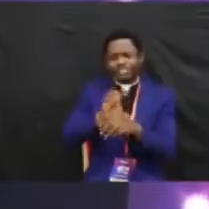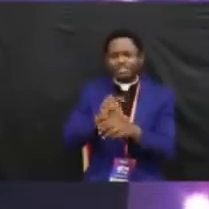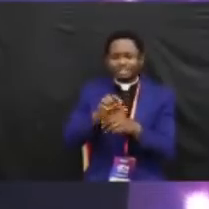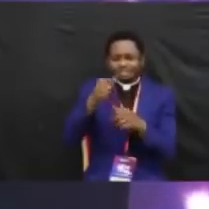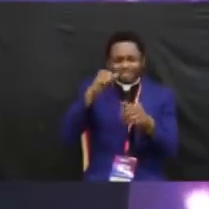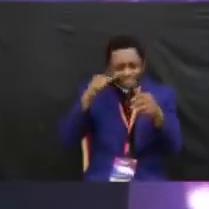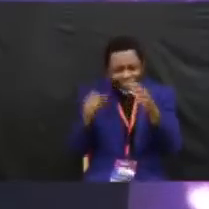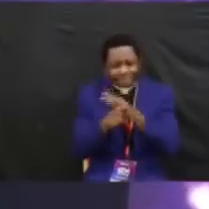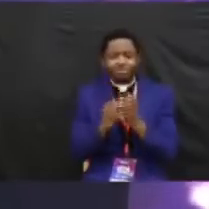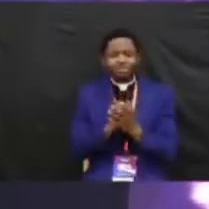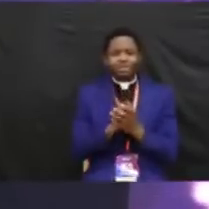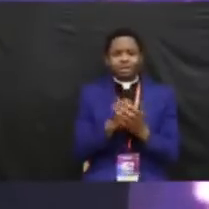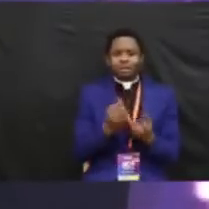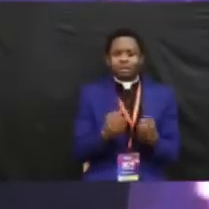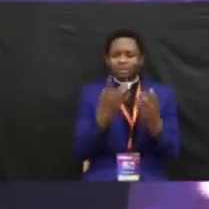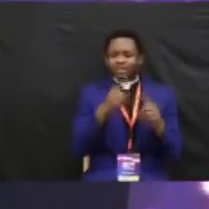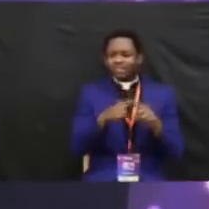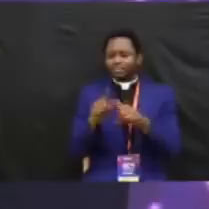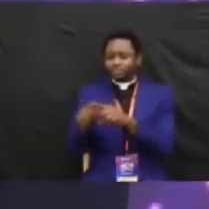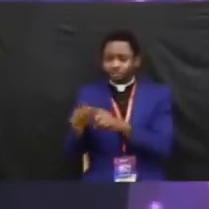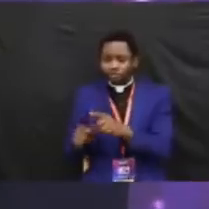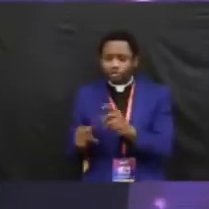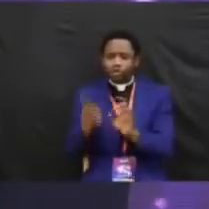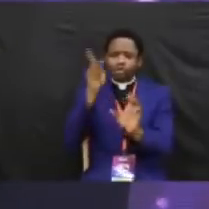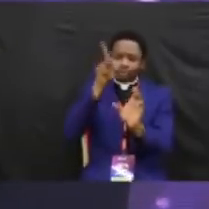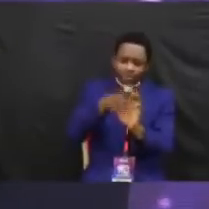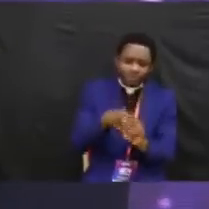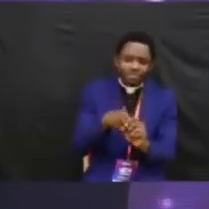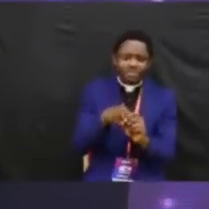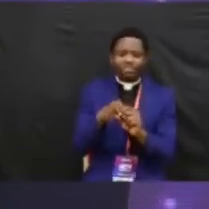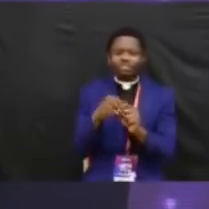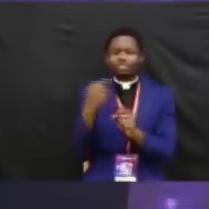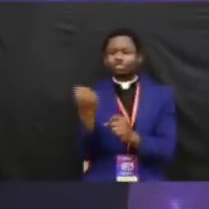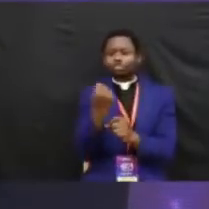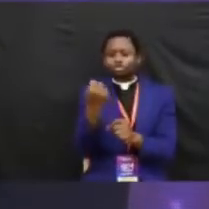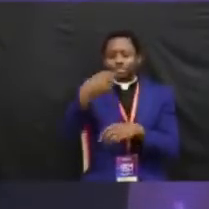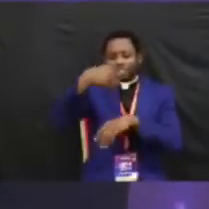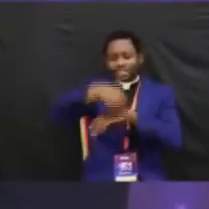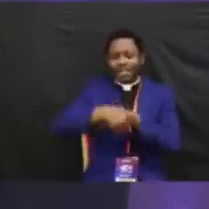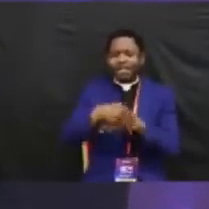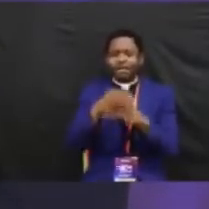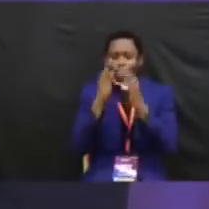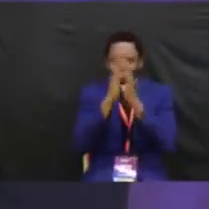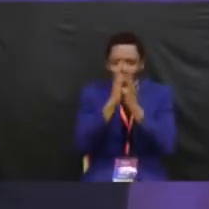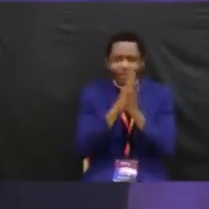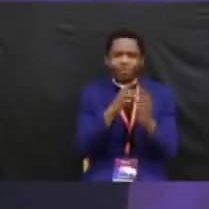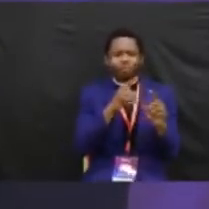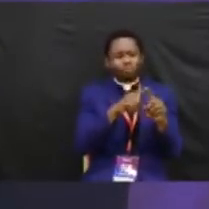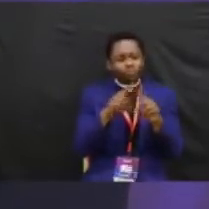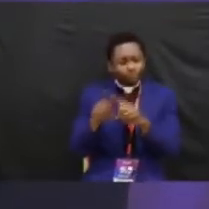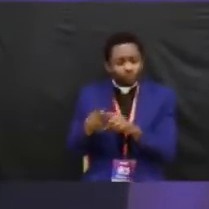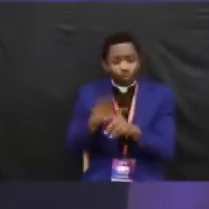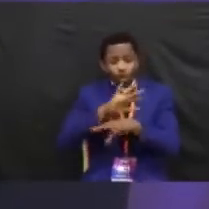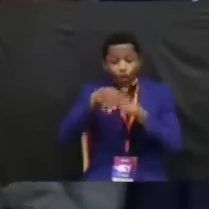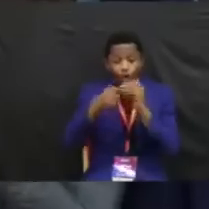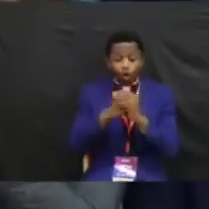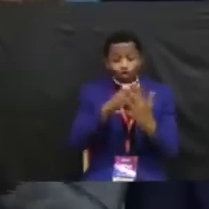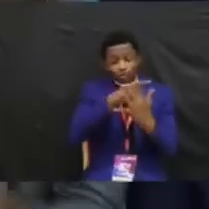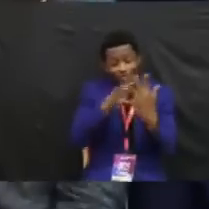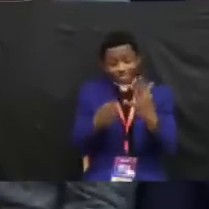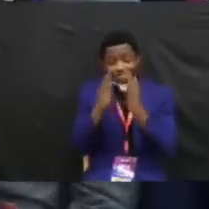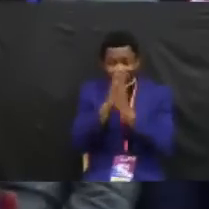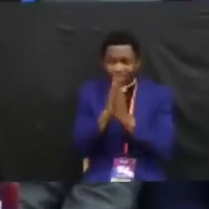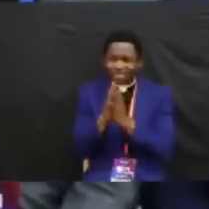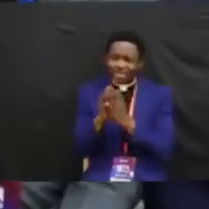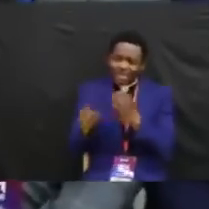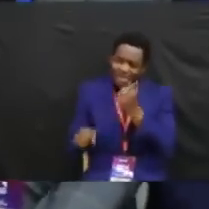and the many others who participated in the Tuesday night virtual prayers. These prayers have been a source of strength